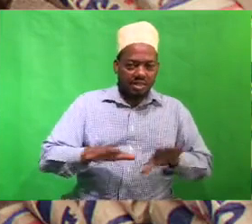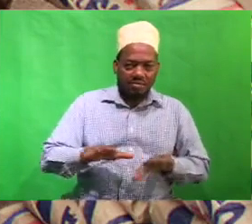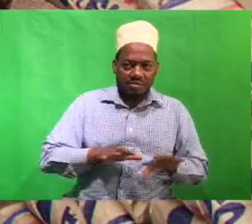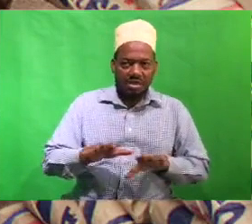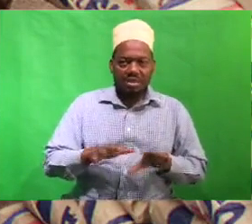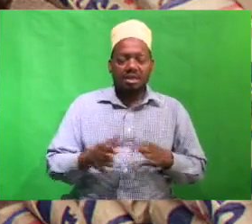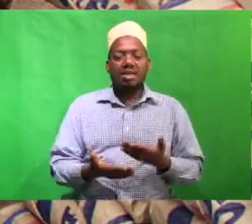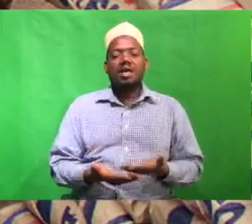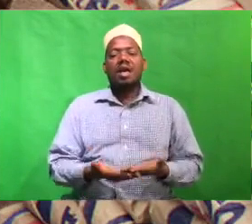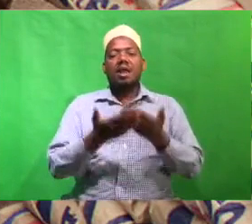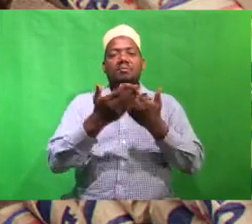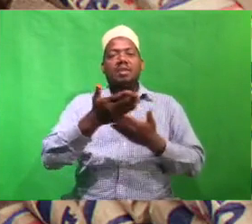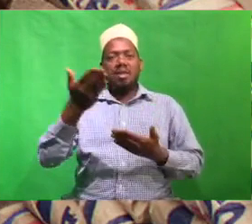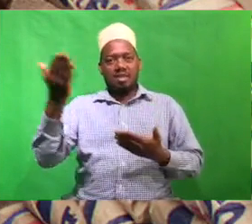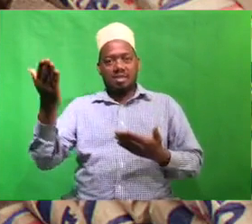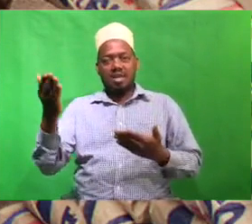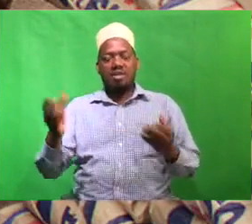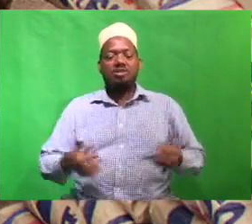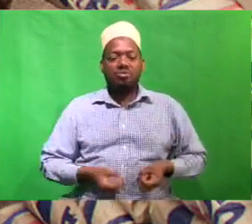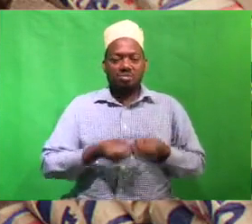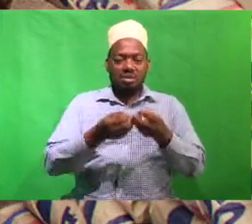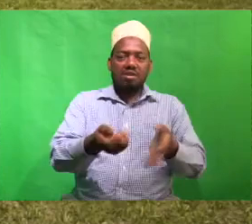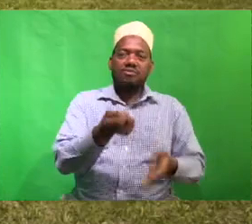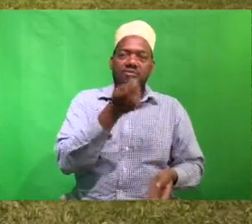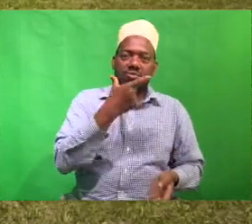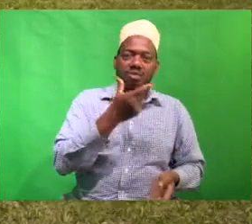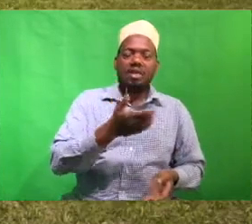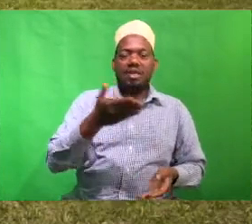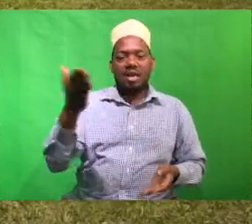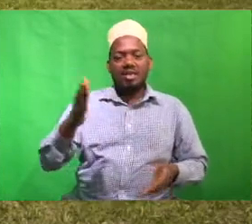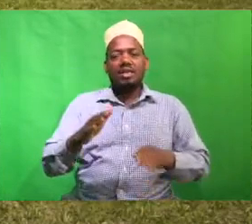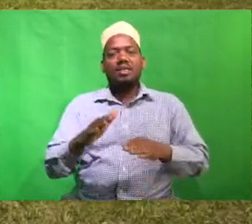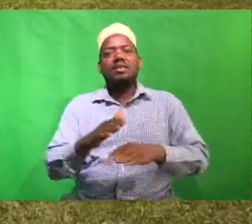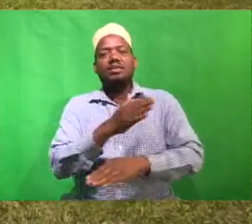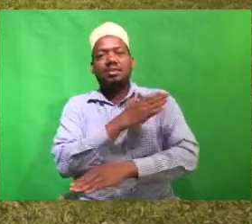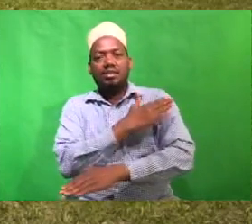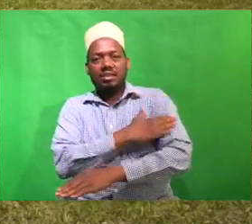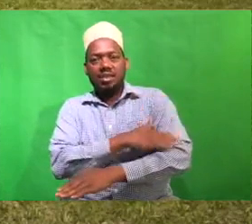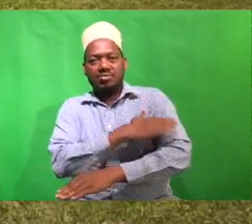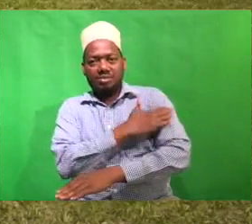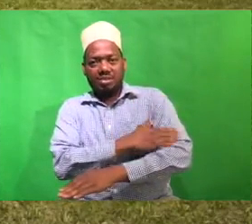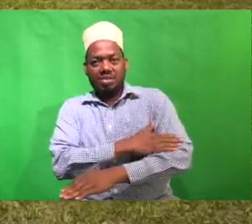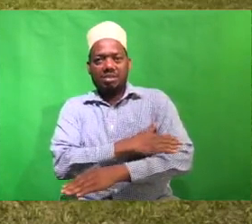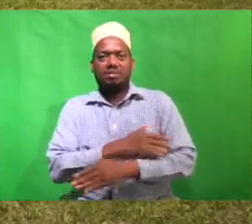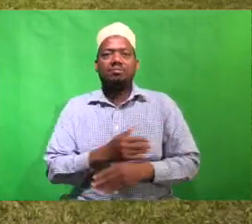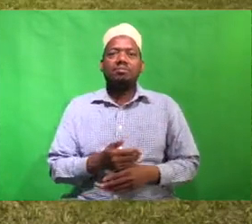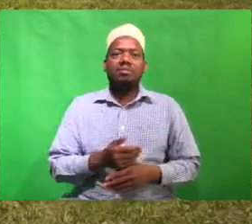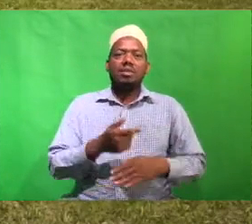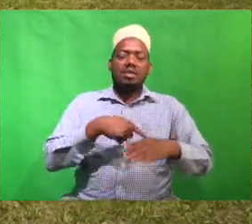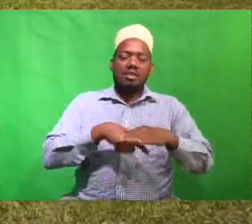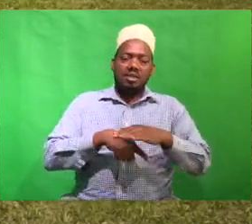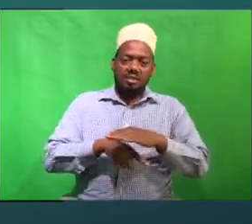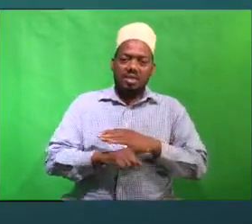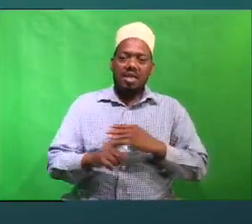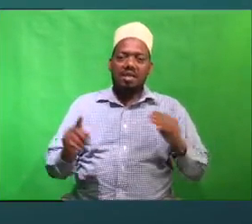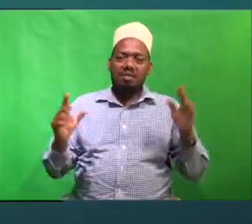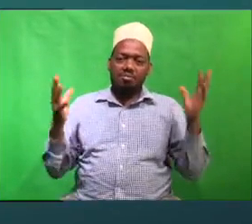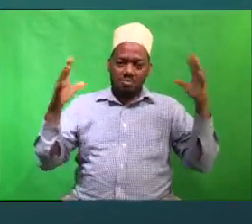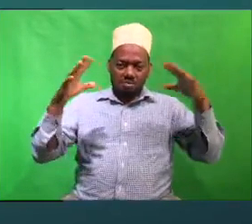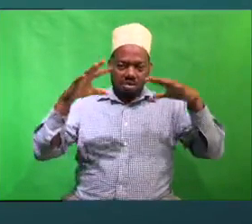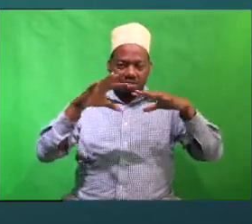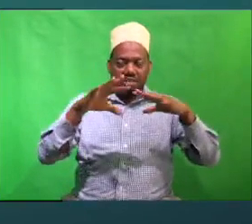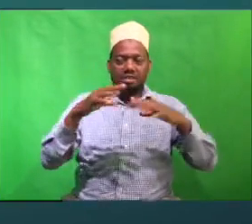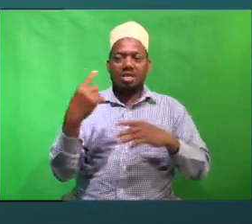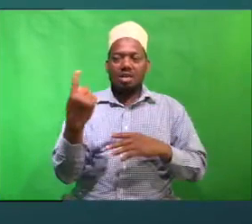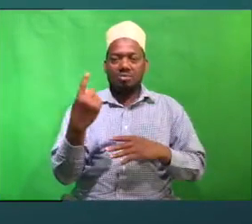one country can help them to give food and other services. On the other side, population allow